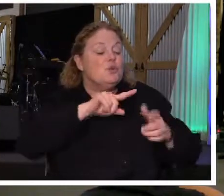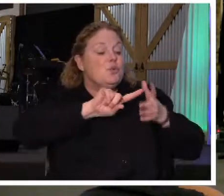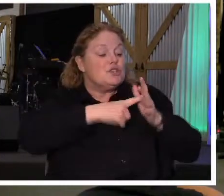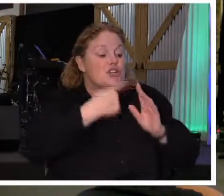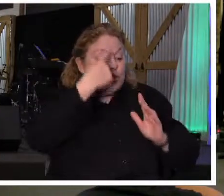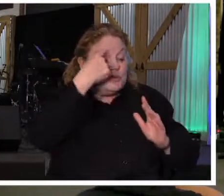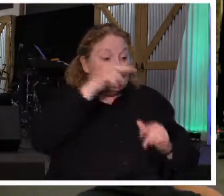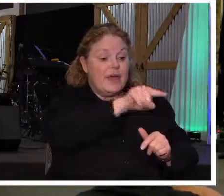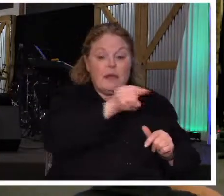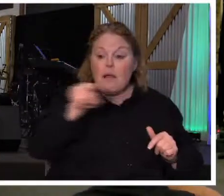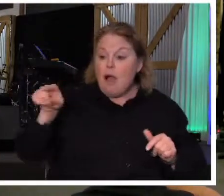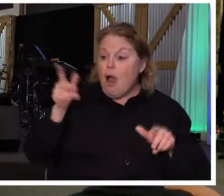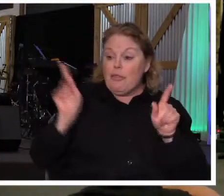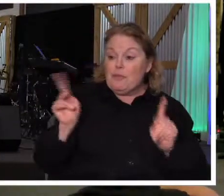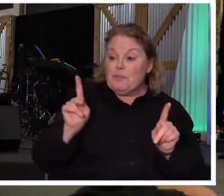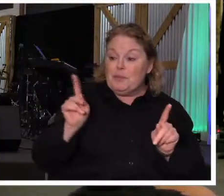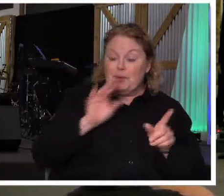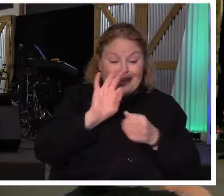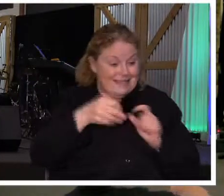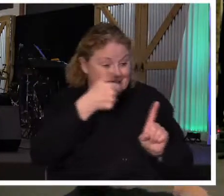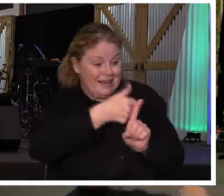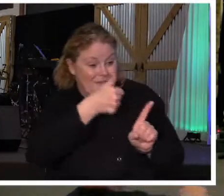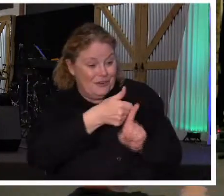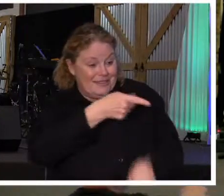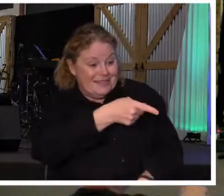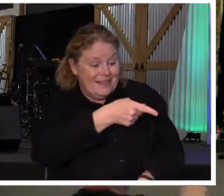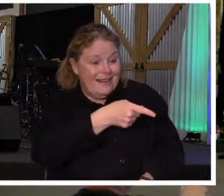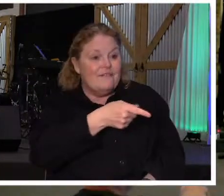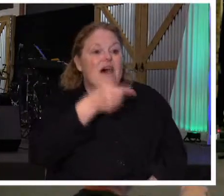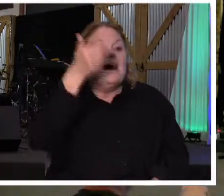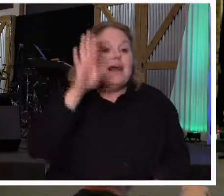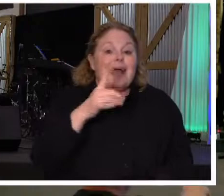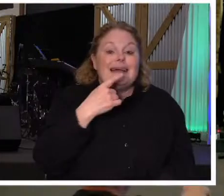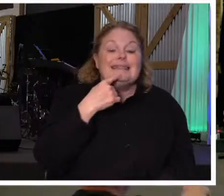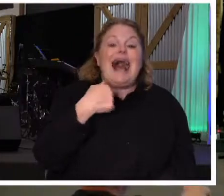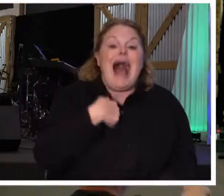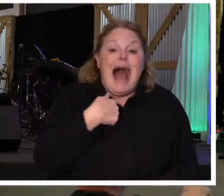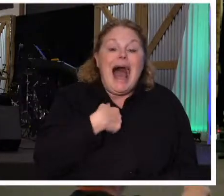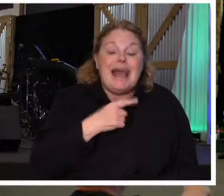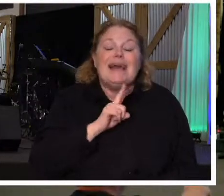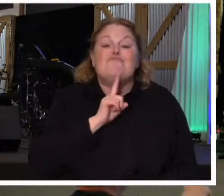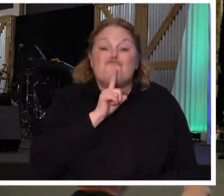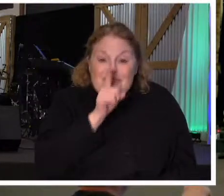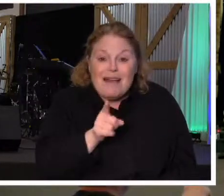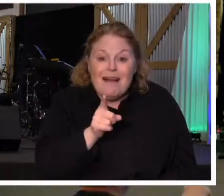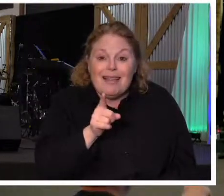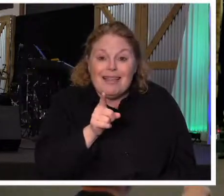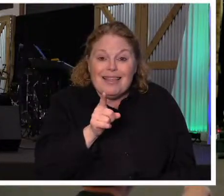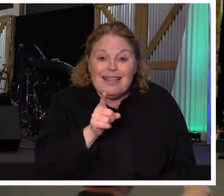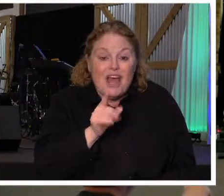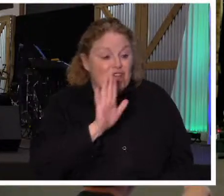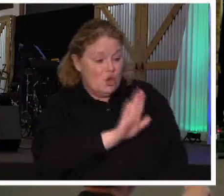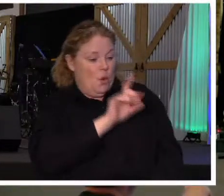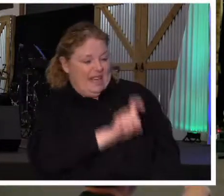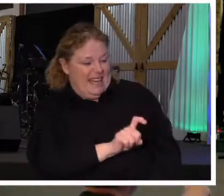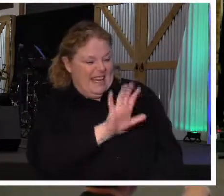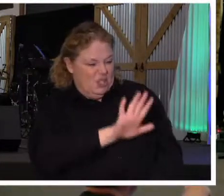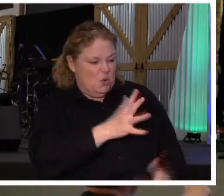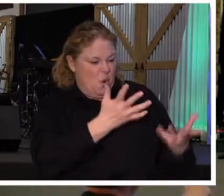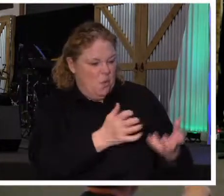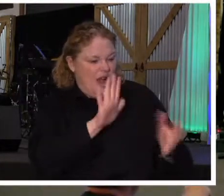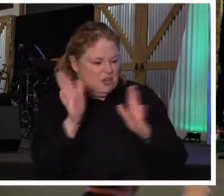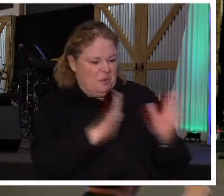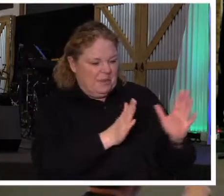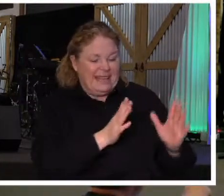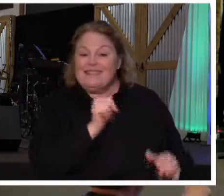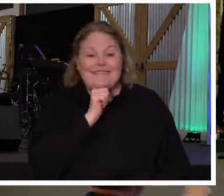more highly than yourself. God says, I am more real than your individual needs, and I have more weight